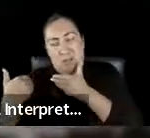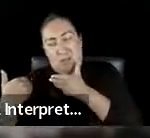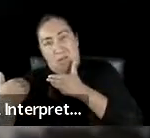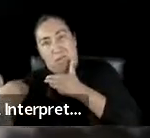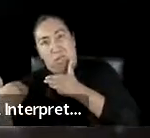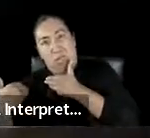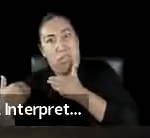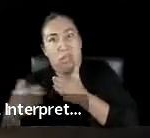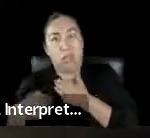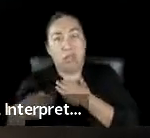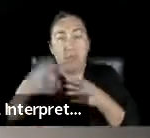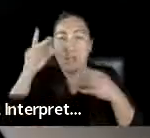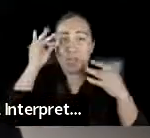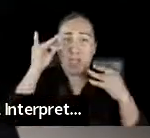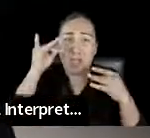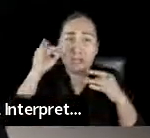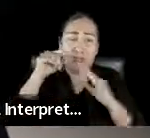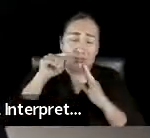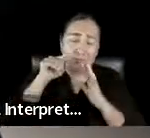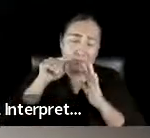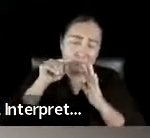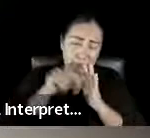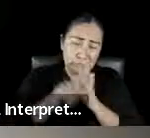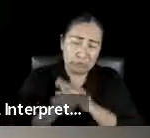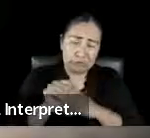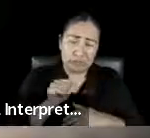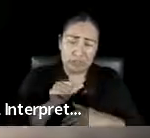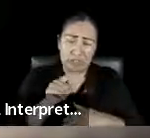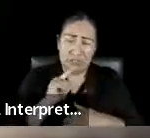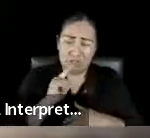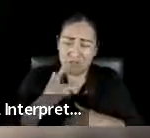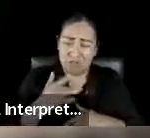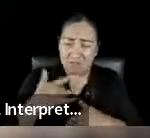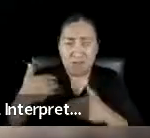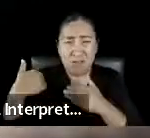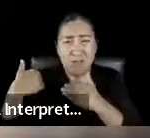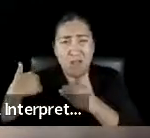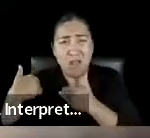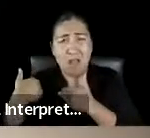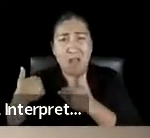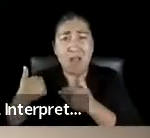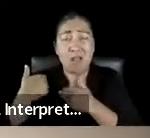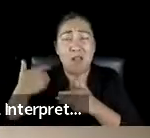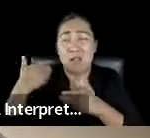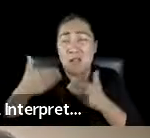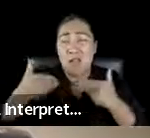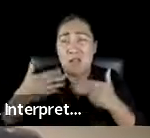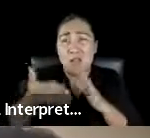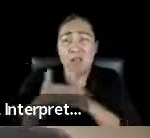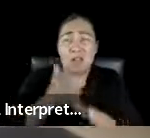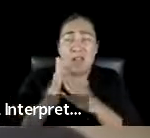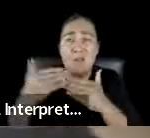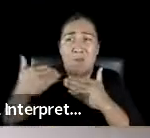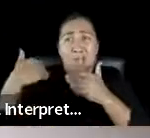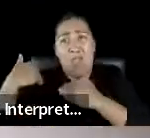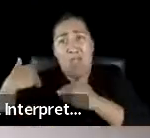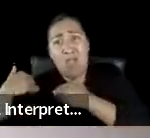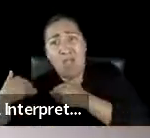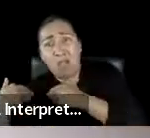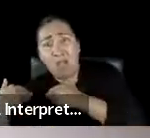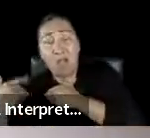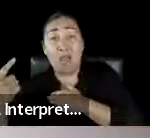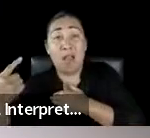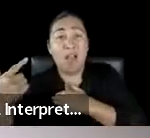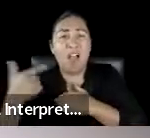Thoughts of suicide weigh me down every day, and as time goes on, they only feel heavier. I've been withdrawing myself from